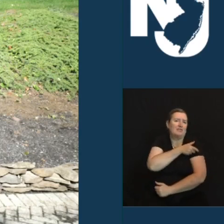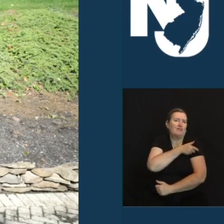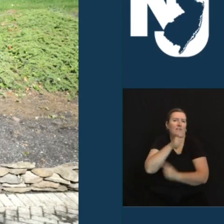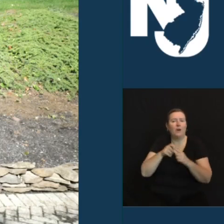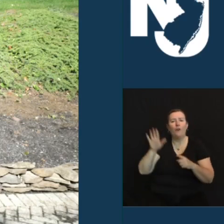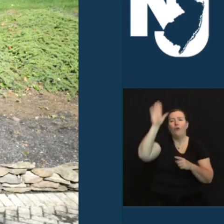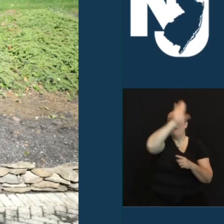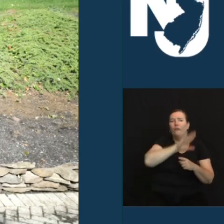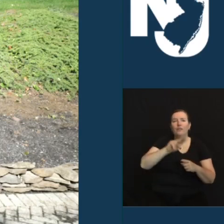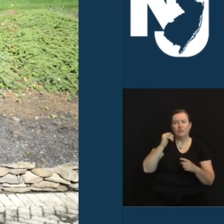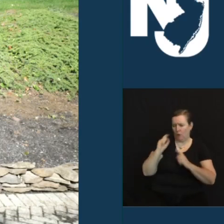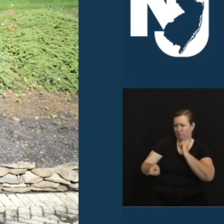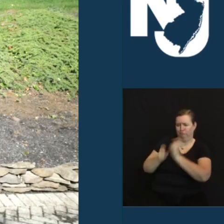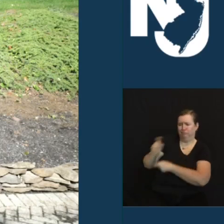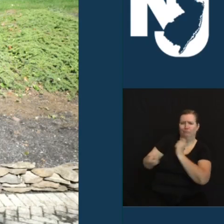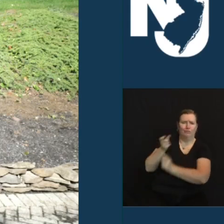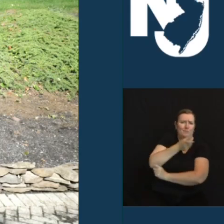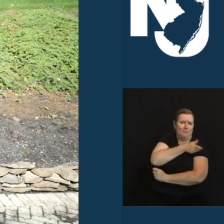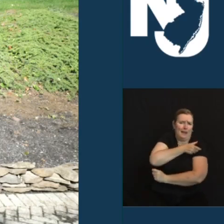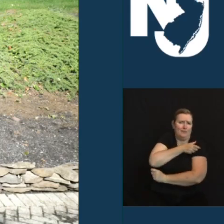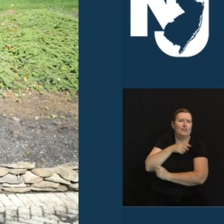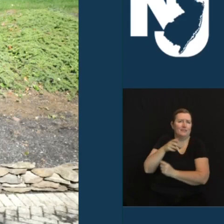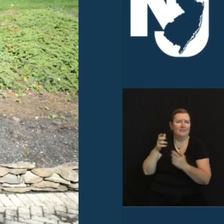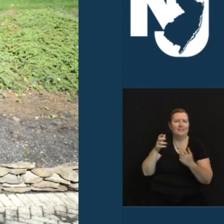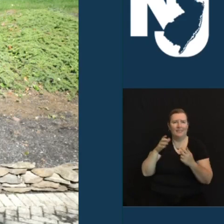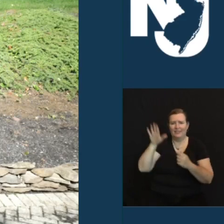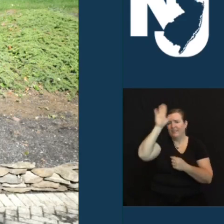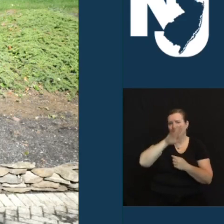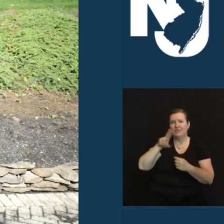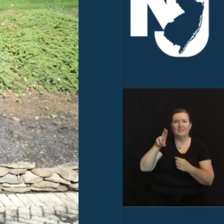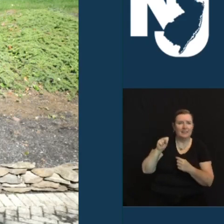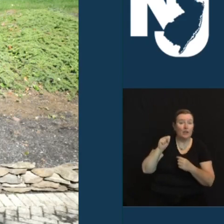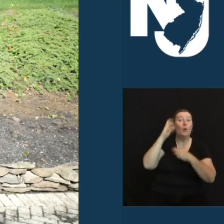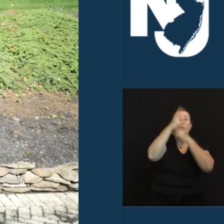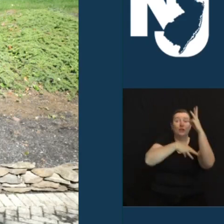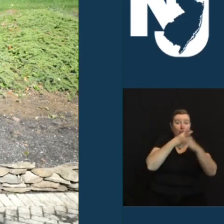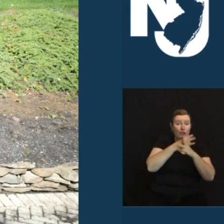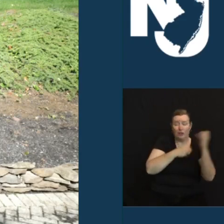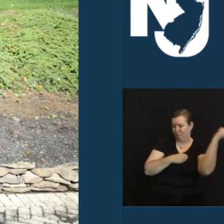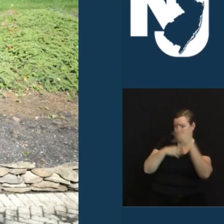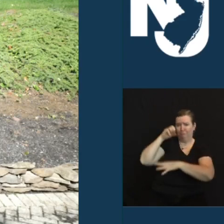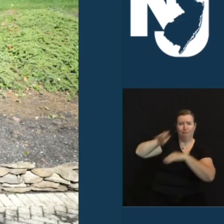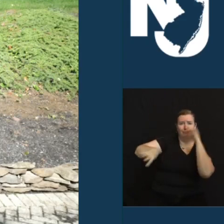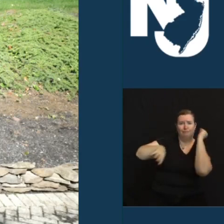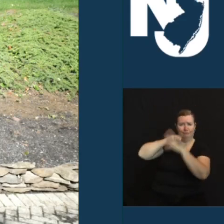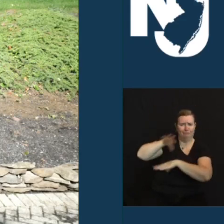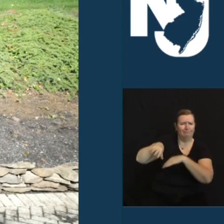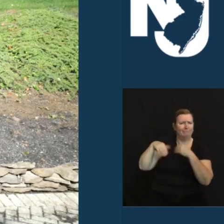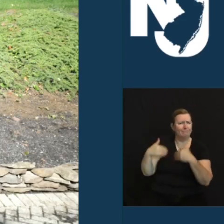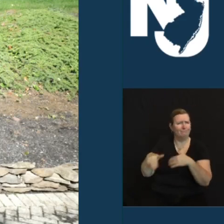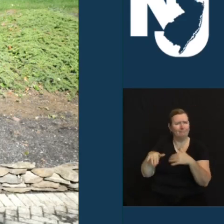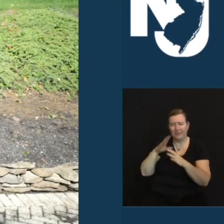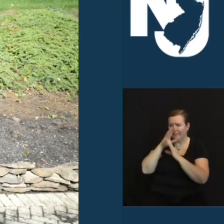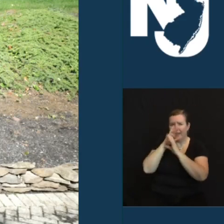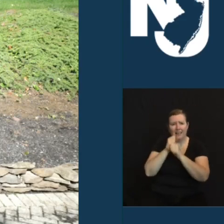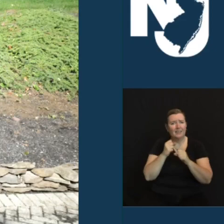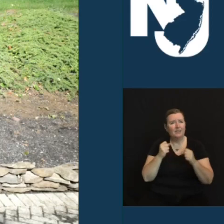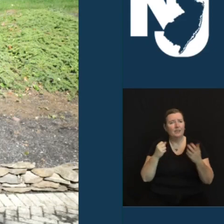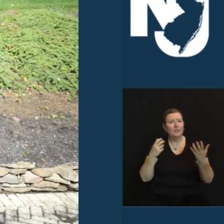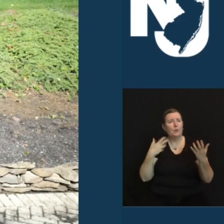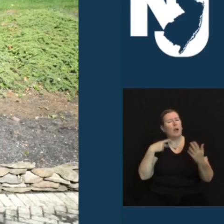has patches from around the United States as well as the world because she's just fascinated, and she simply said she thinks